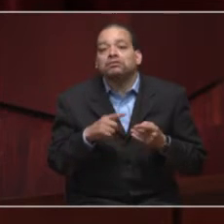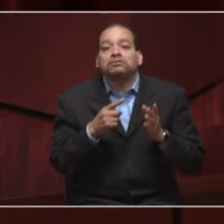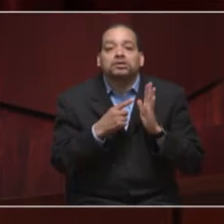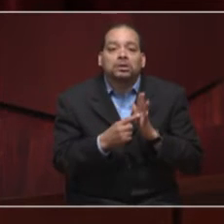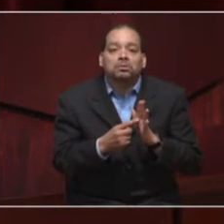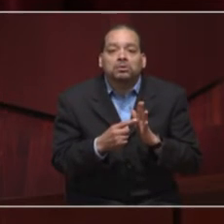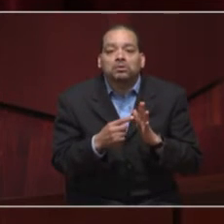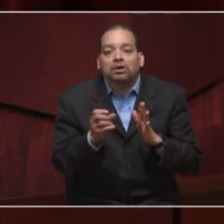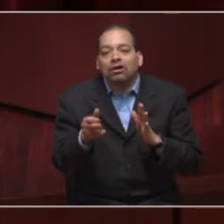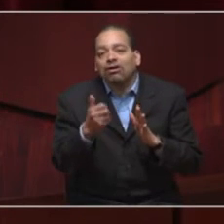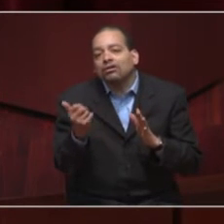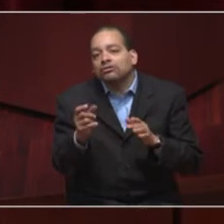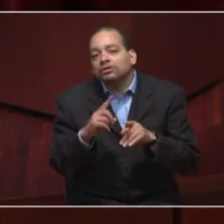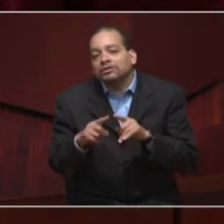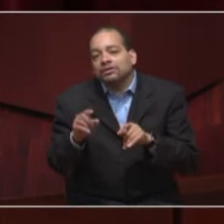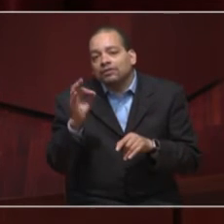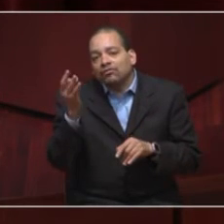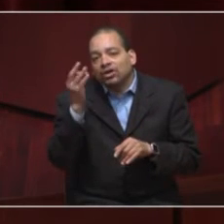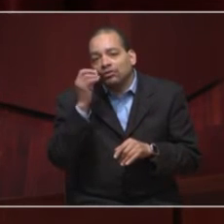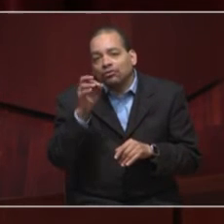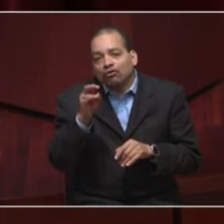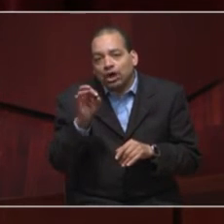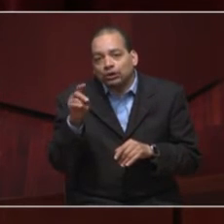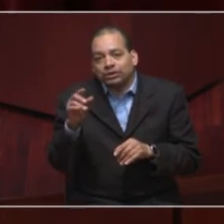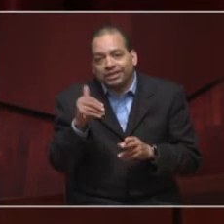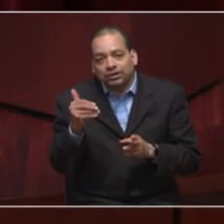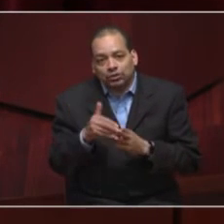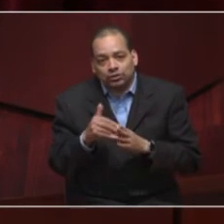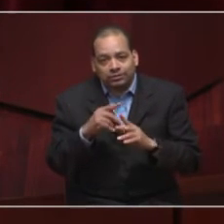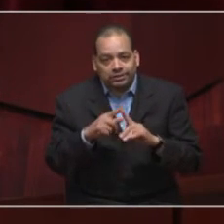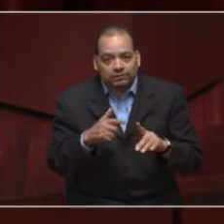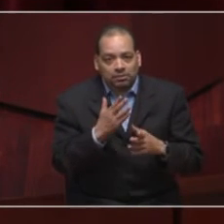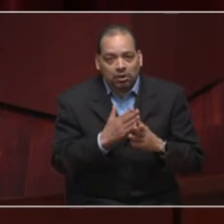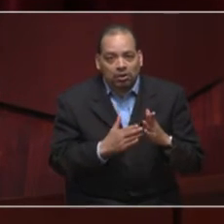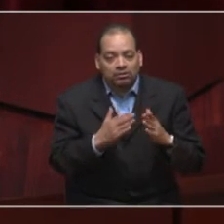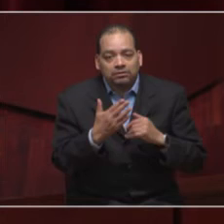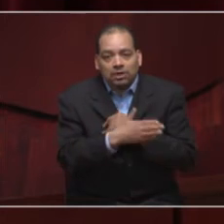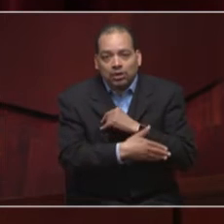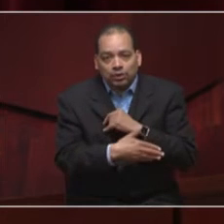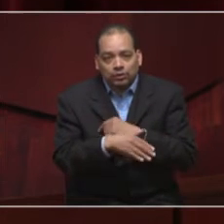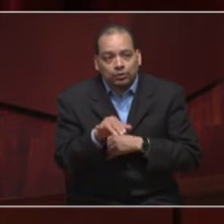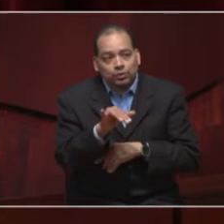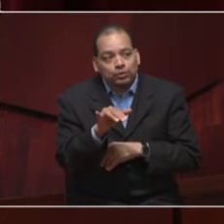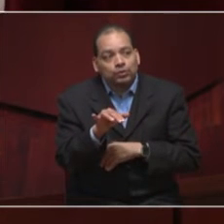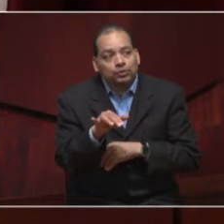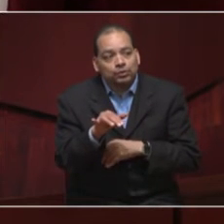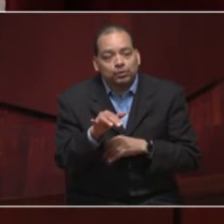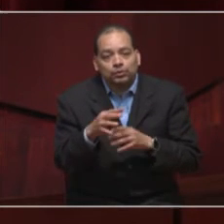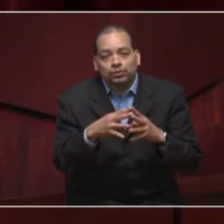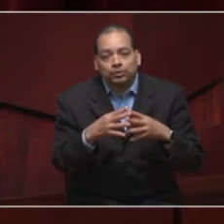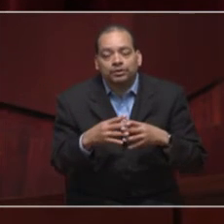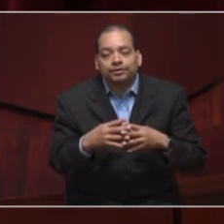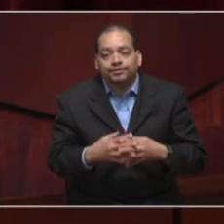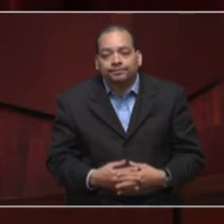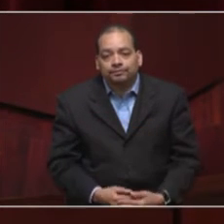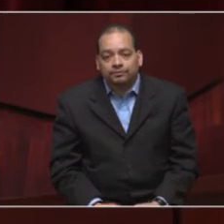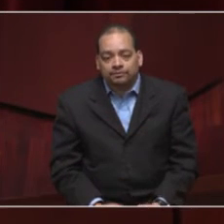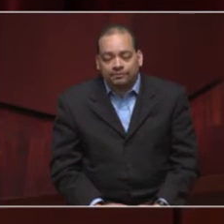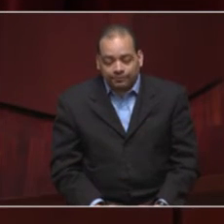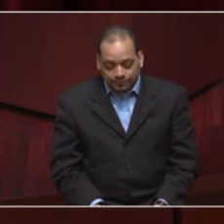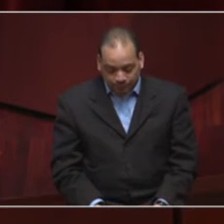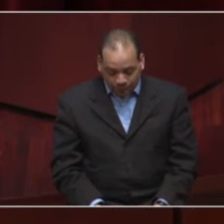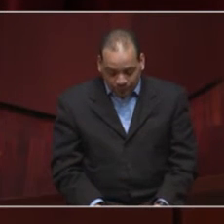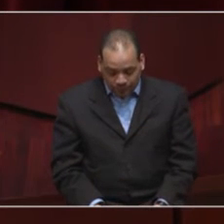federal record centers and other parts of the country. Not that there aren't permanent records generated all over the country and of course, in every agency.